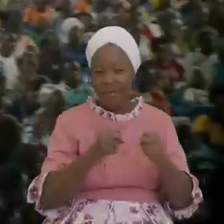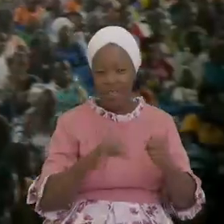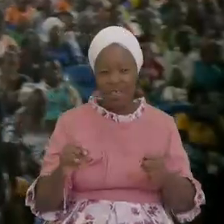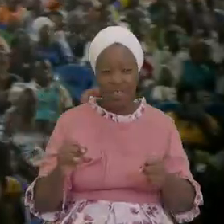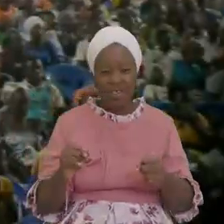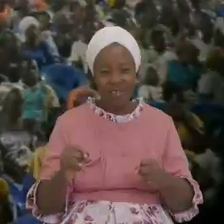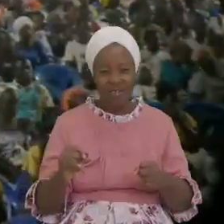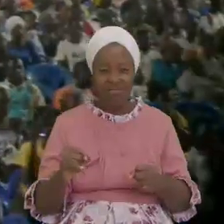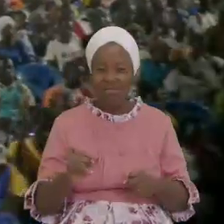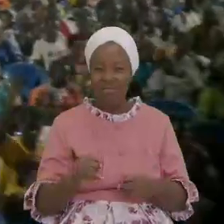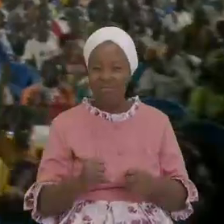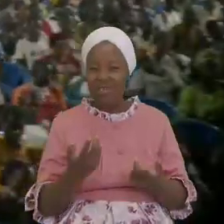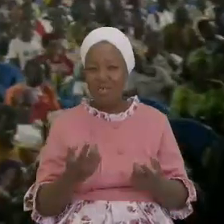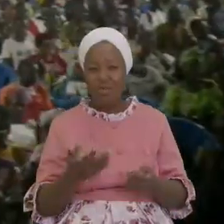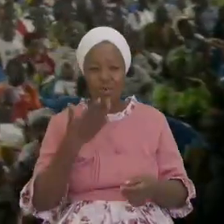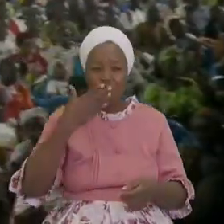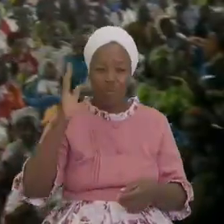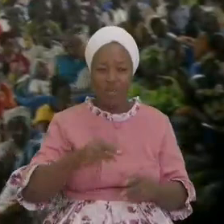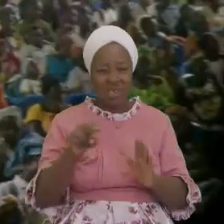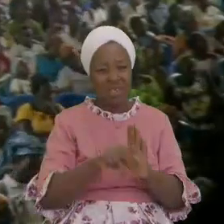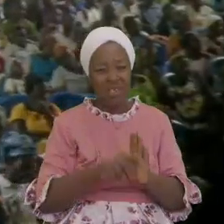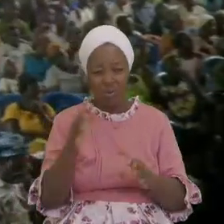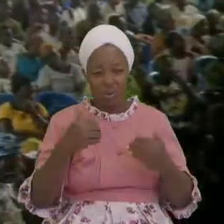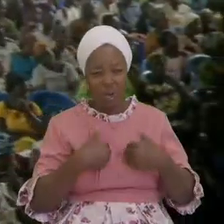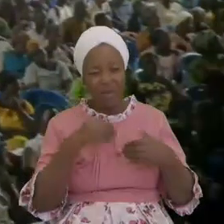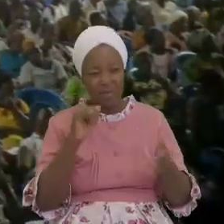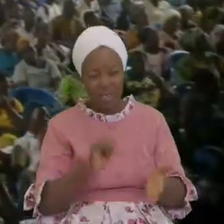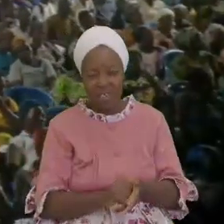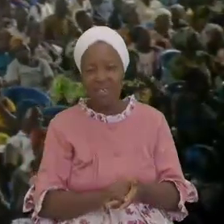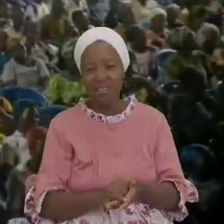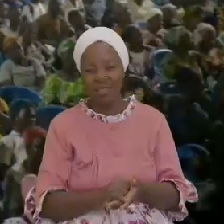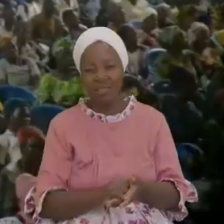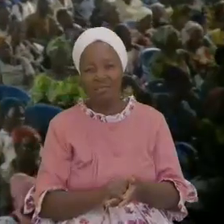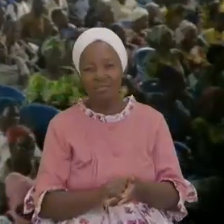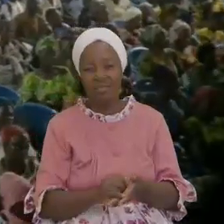violence. You'll have abated, aborted life.